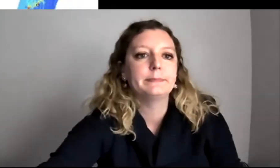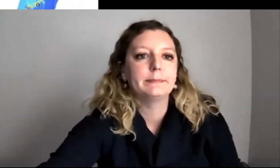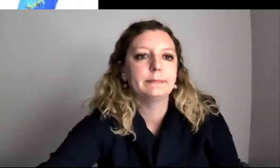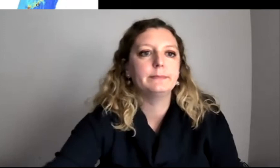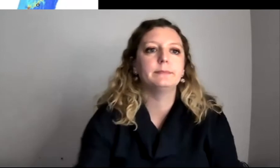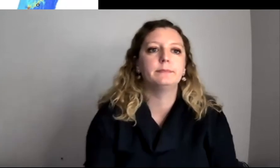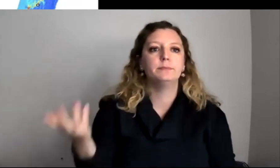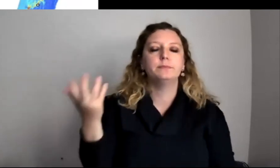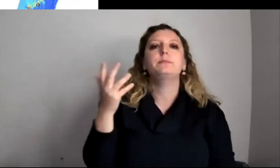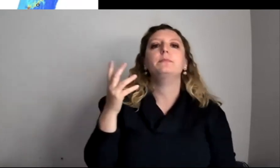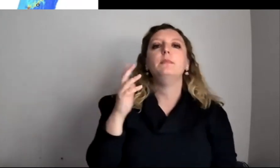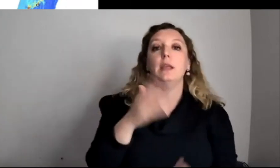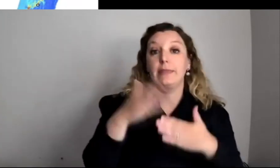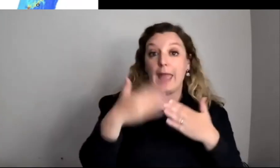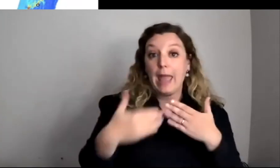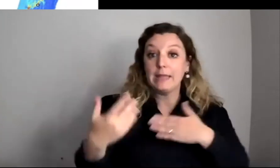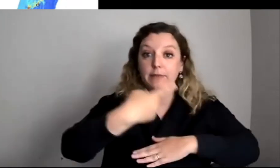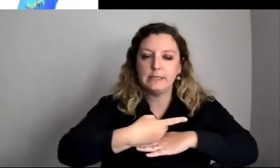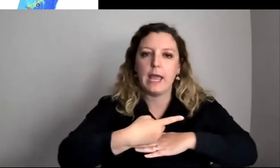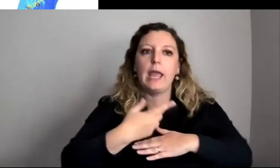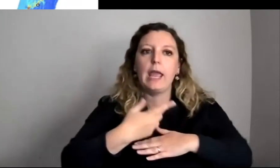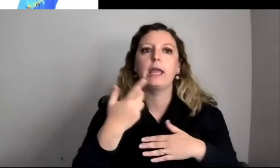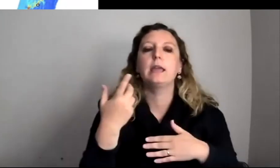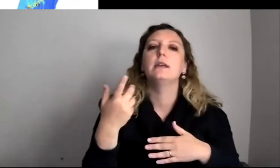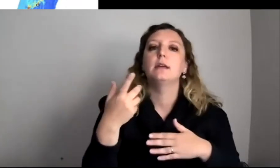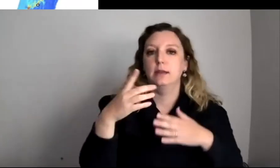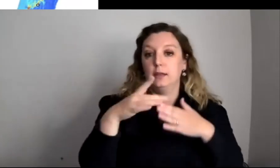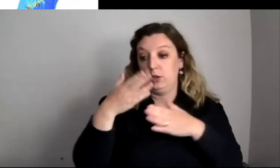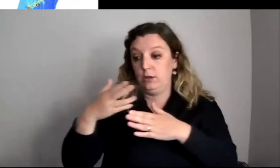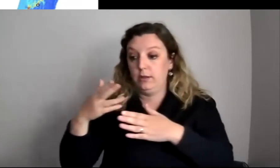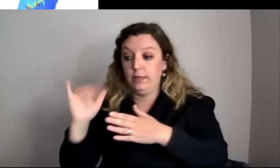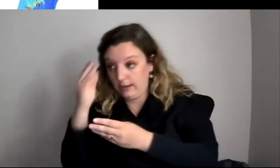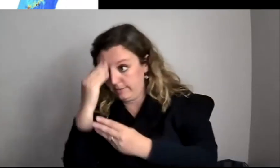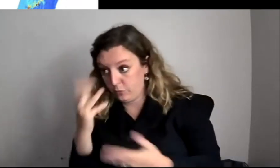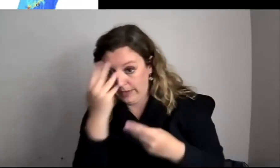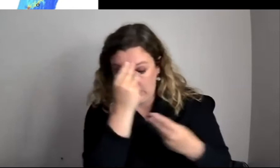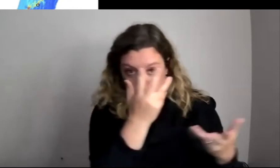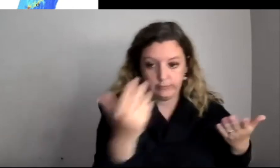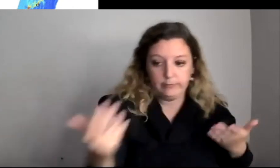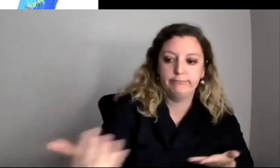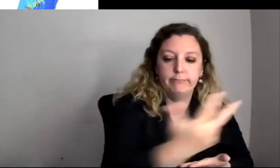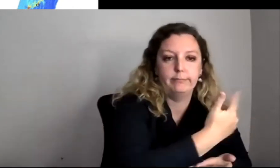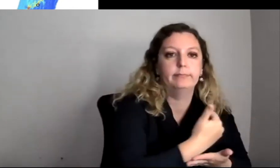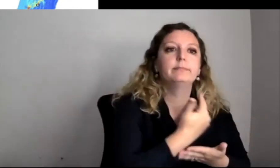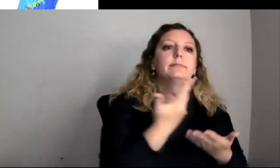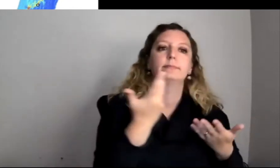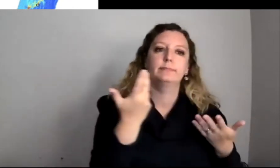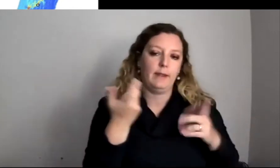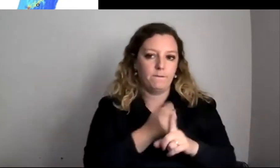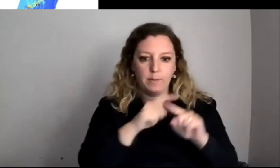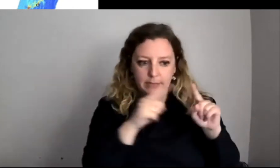at the end of the day, my hope is that the results from these studies and others along with countless other studies dedicated